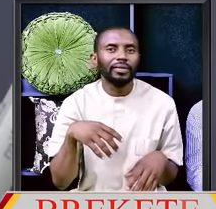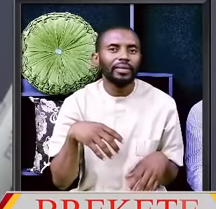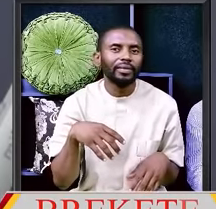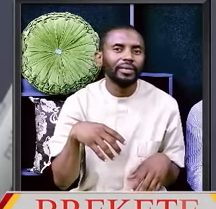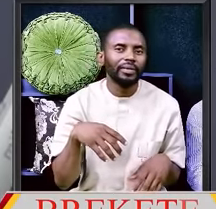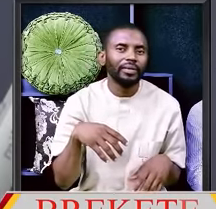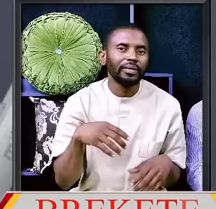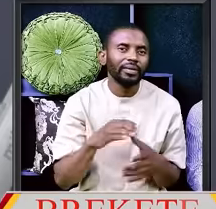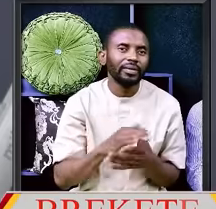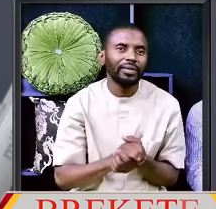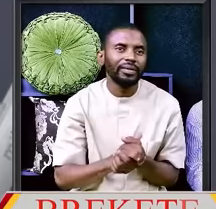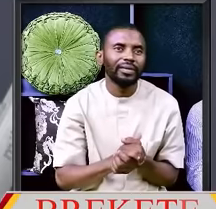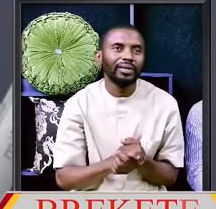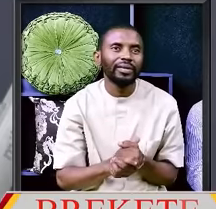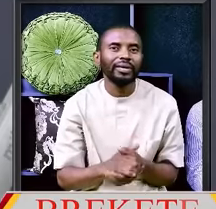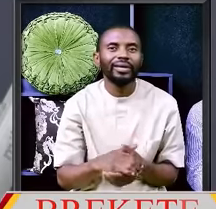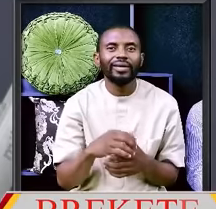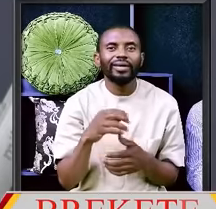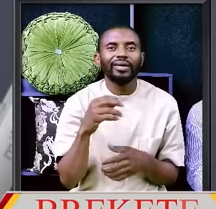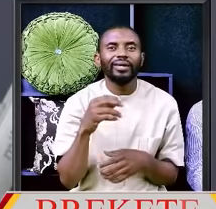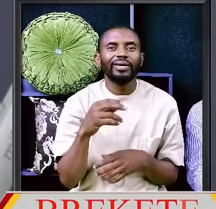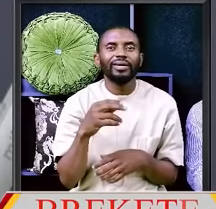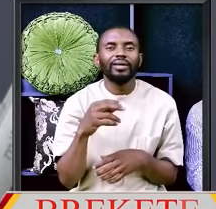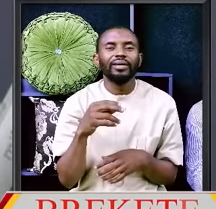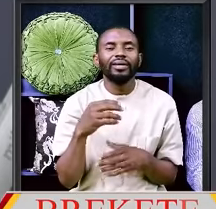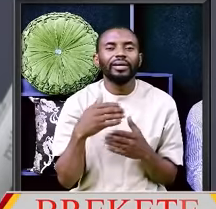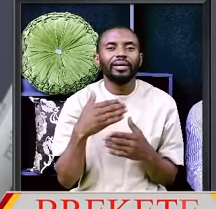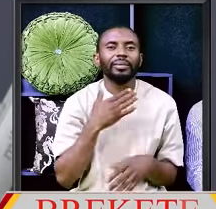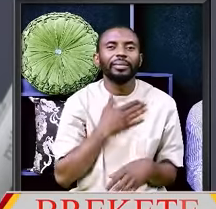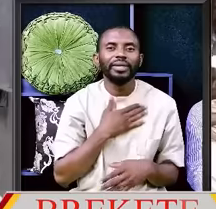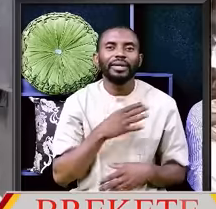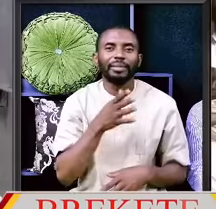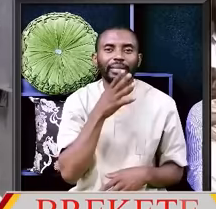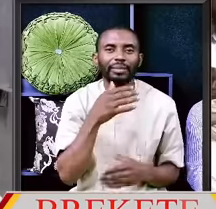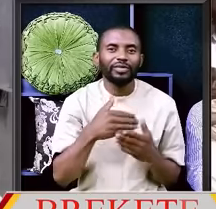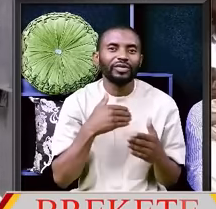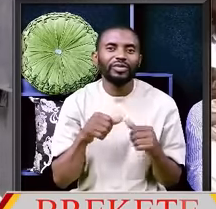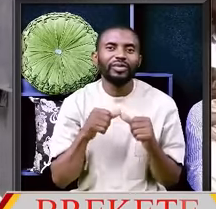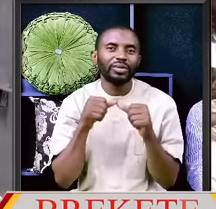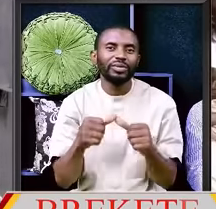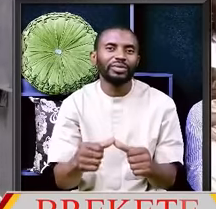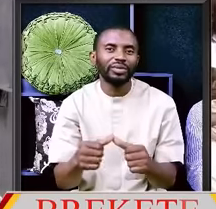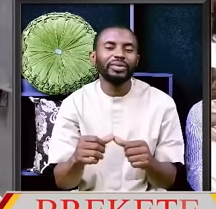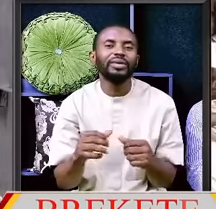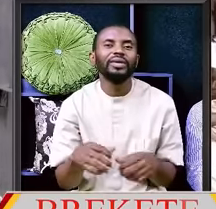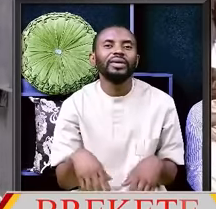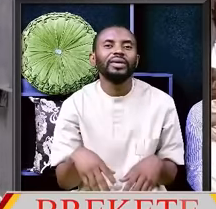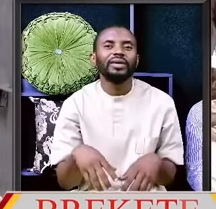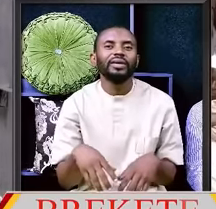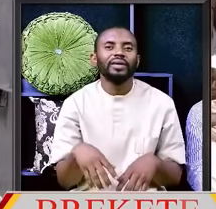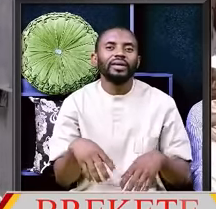Ebelembe. Yes, ma'am. Please, ma. Before you go, hello, continue. Can you hear me? Before you go, continue, ma.